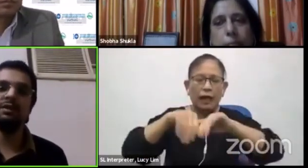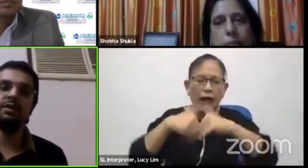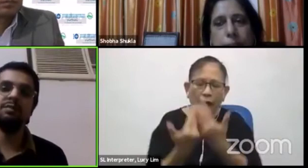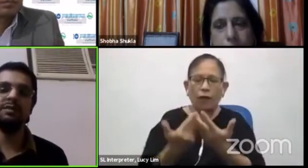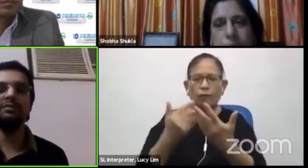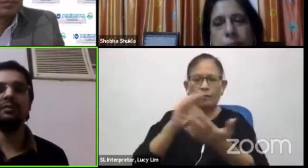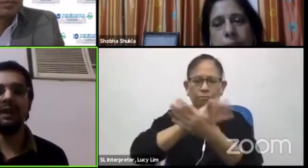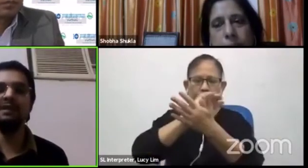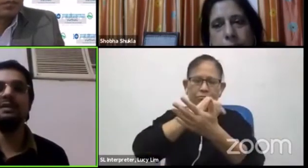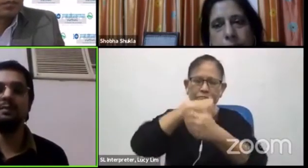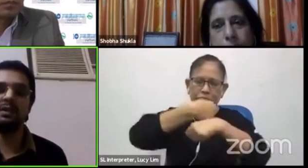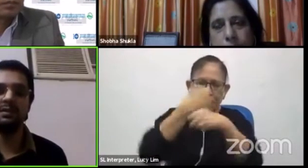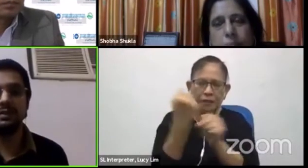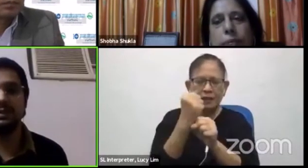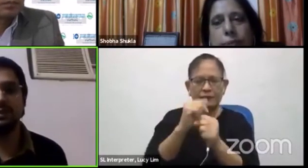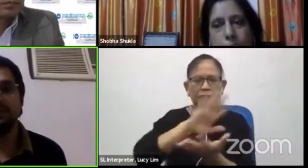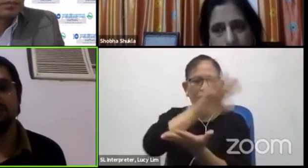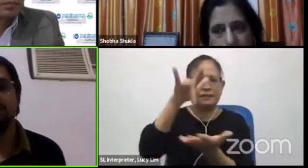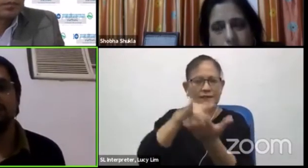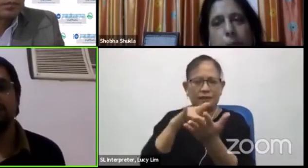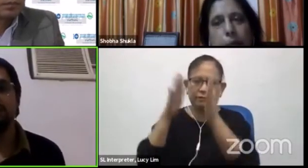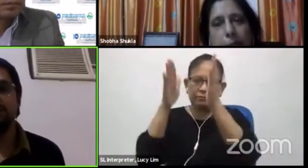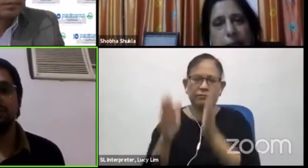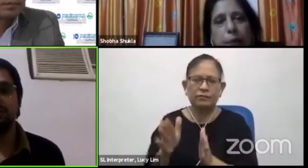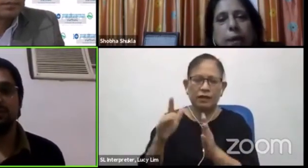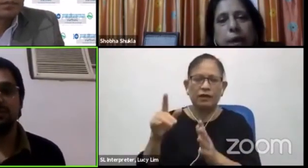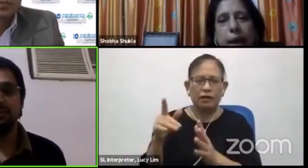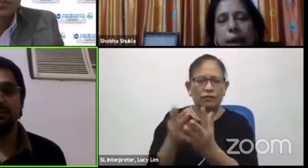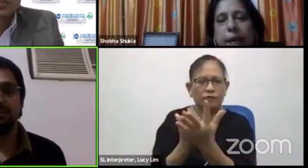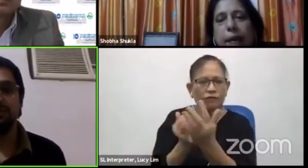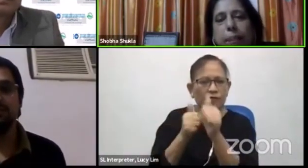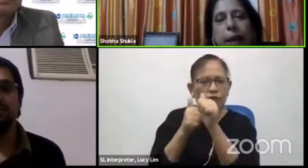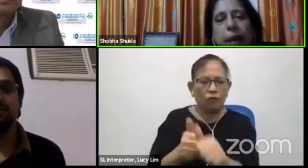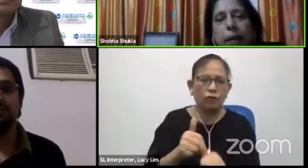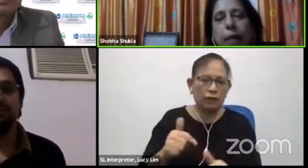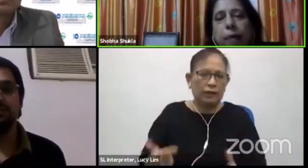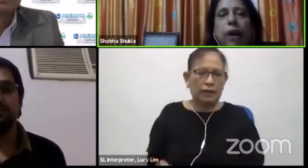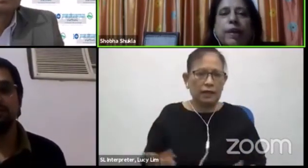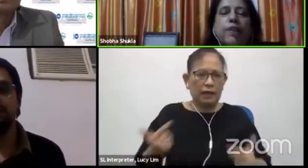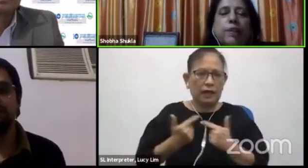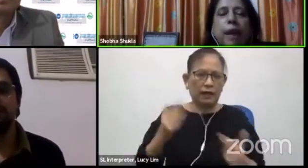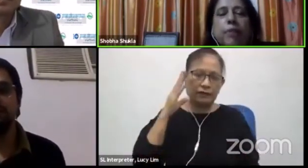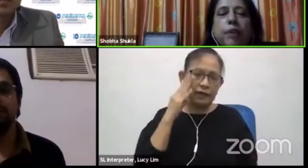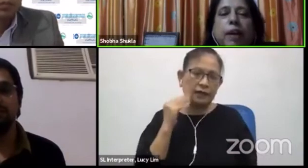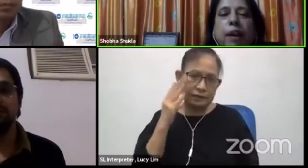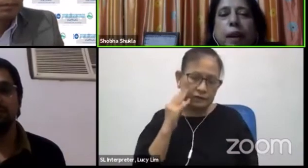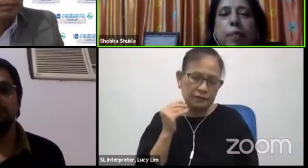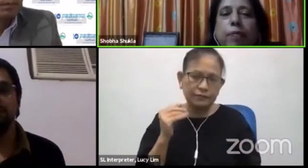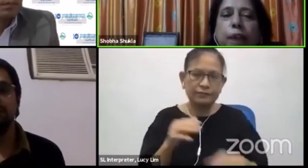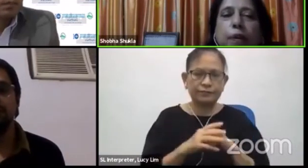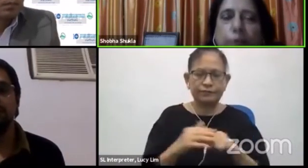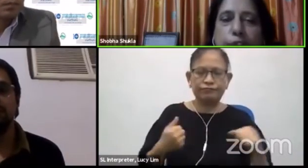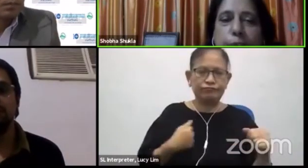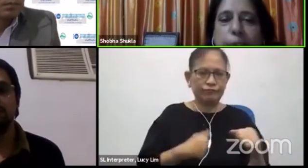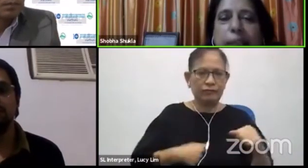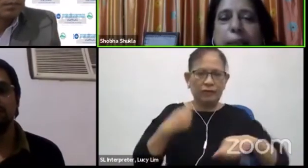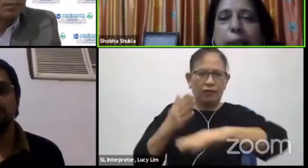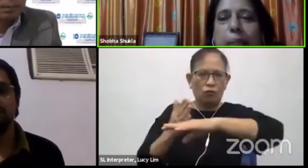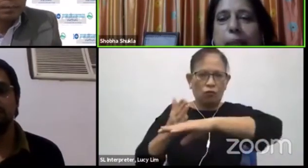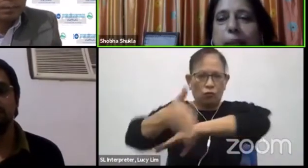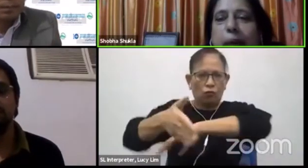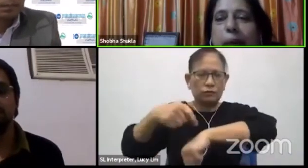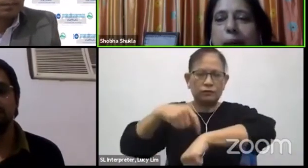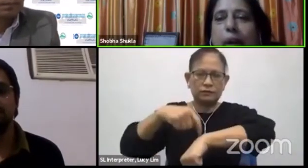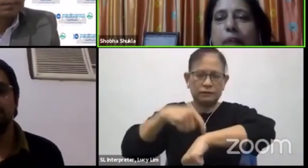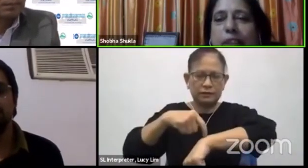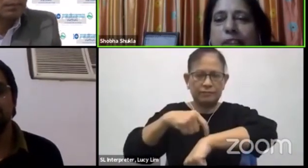be in terms of life experiences. Okay, thank you. And audience, I'm sorry, we are overshooting the time,